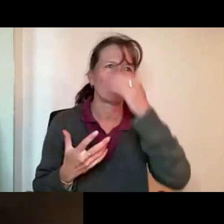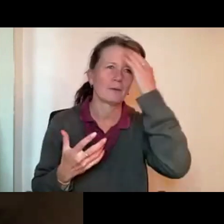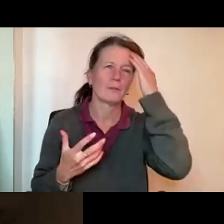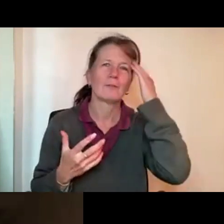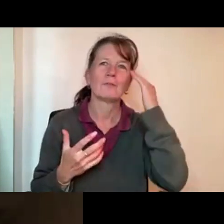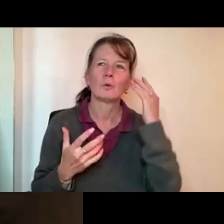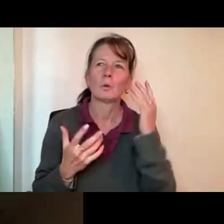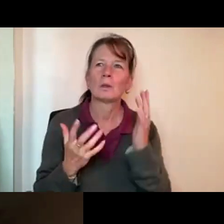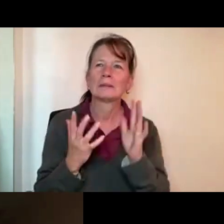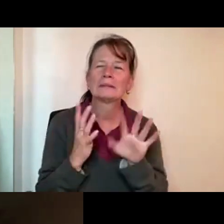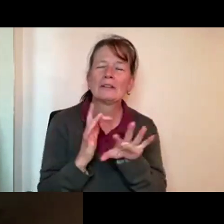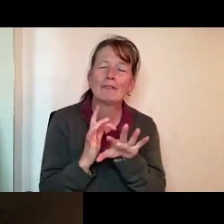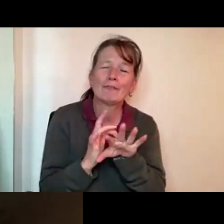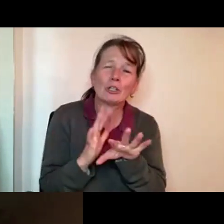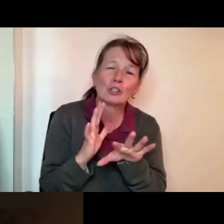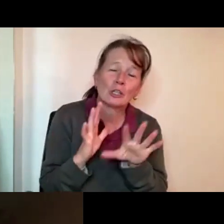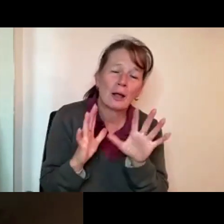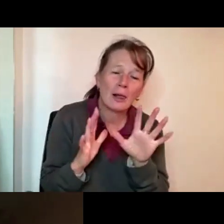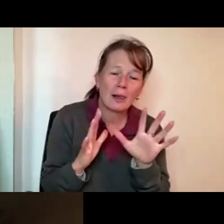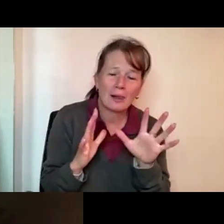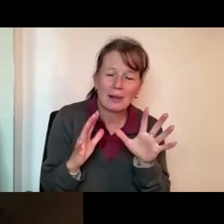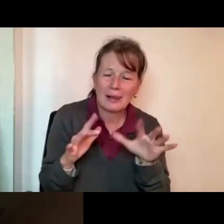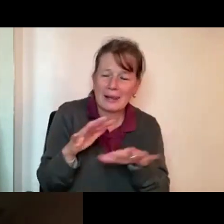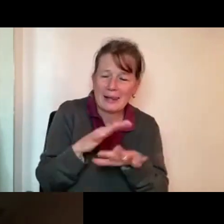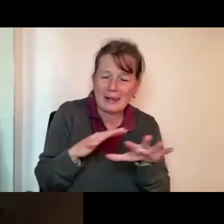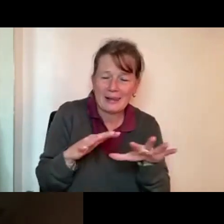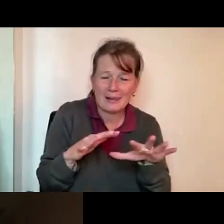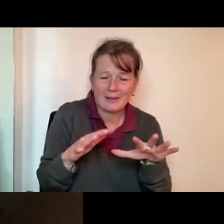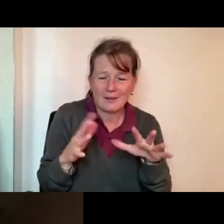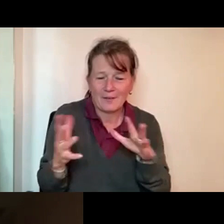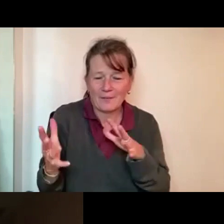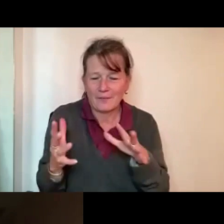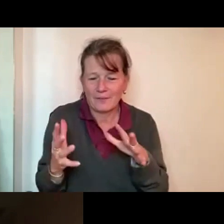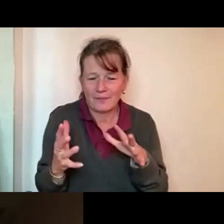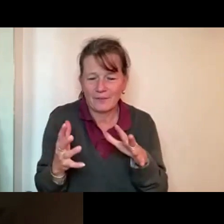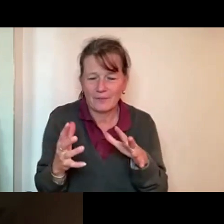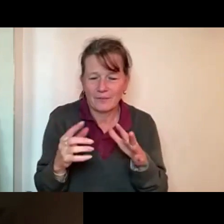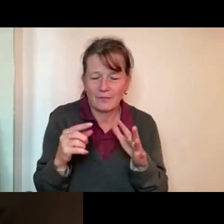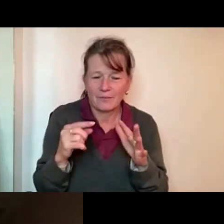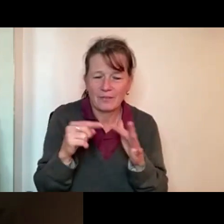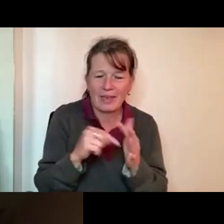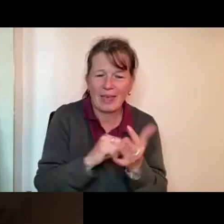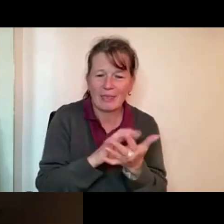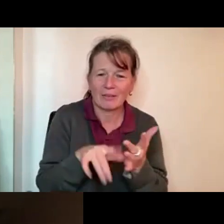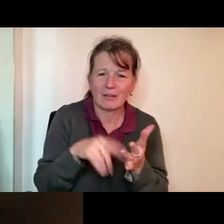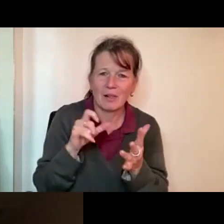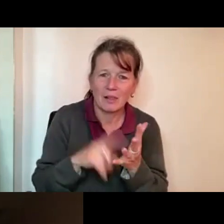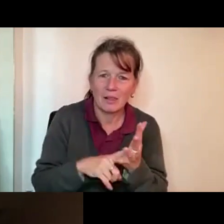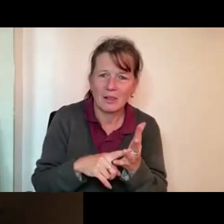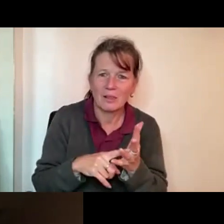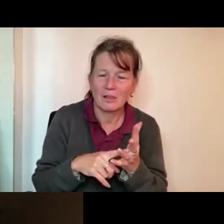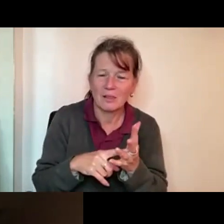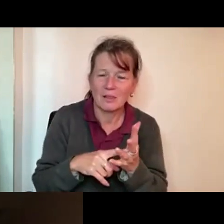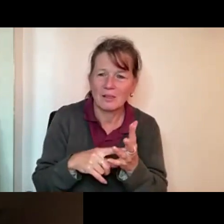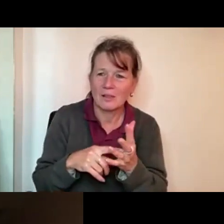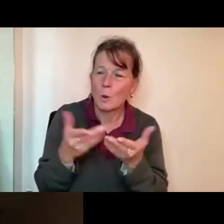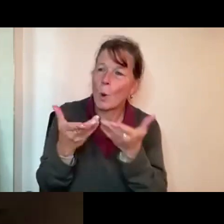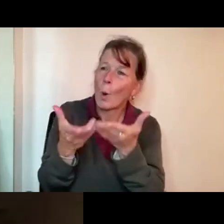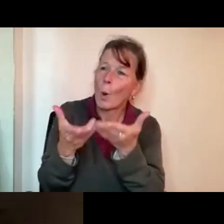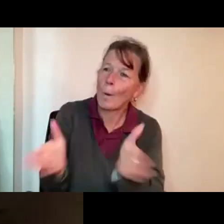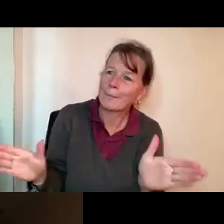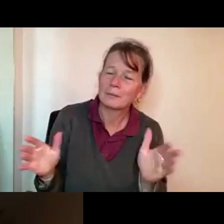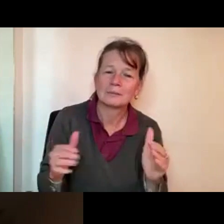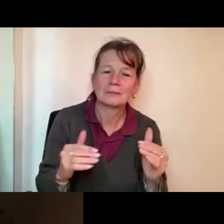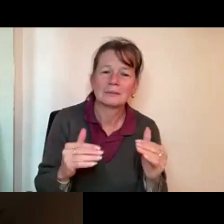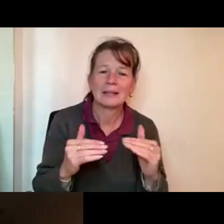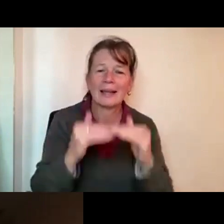fragile contingency between an ethical, open source, equal access